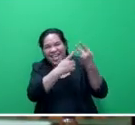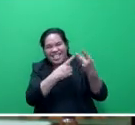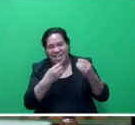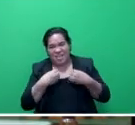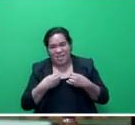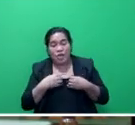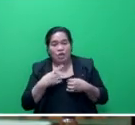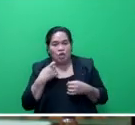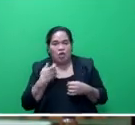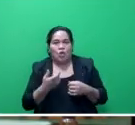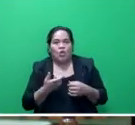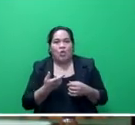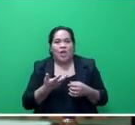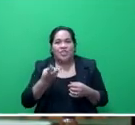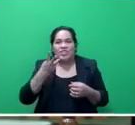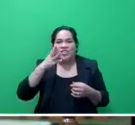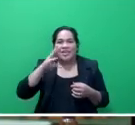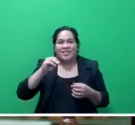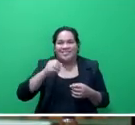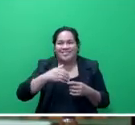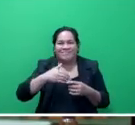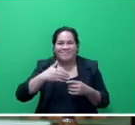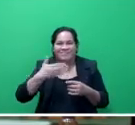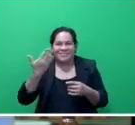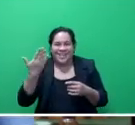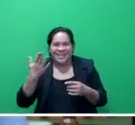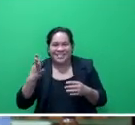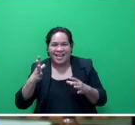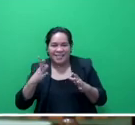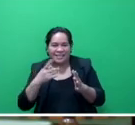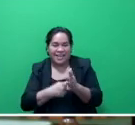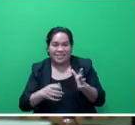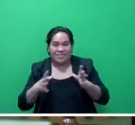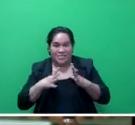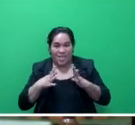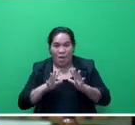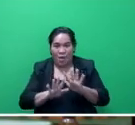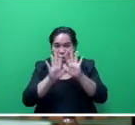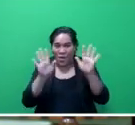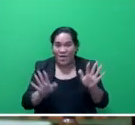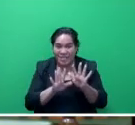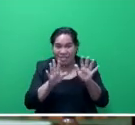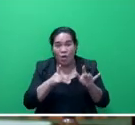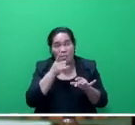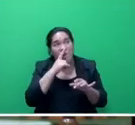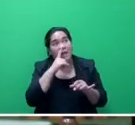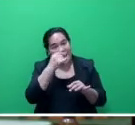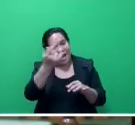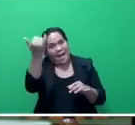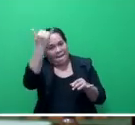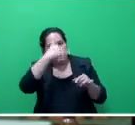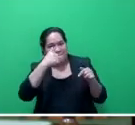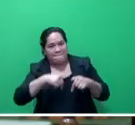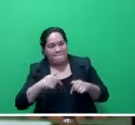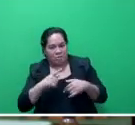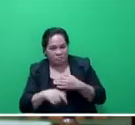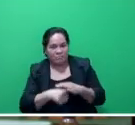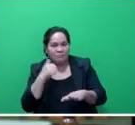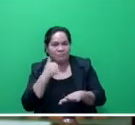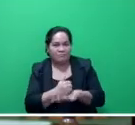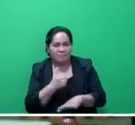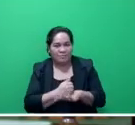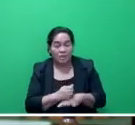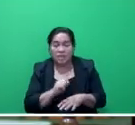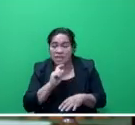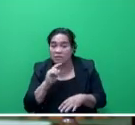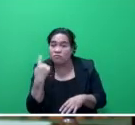because these investments runs into tens of millions of dollars with a lot of duty concession package to any company that lands a